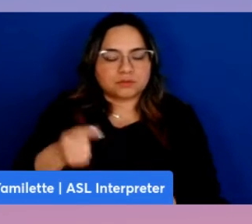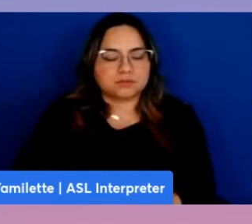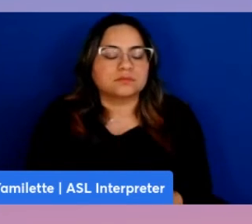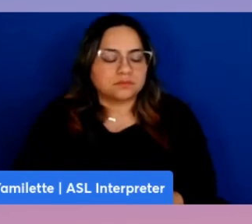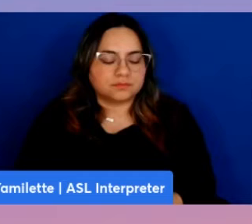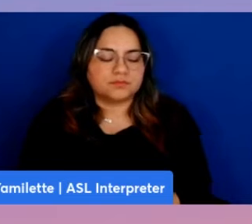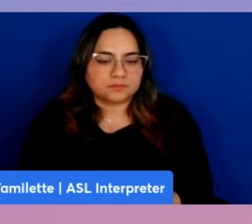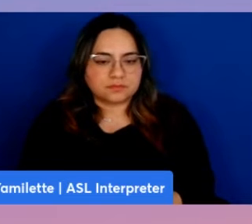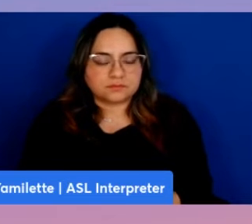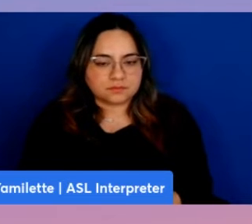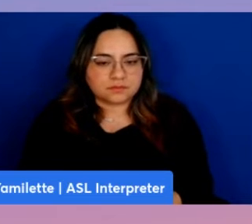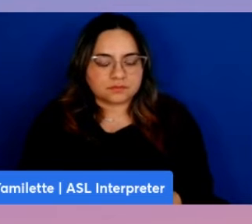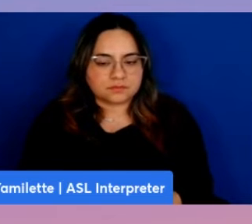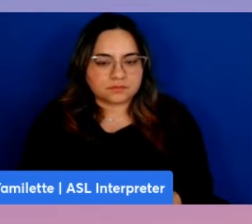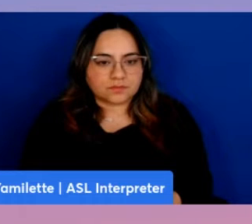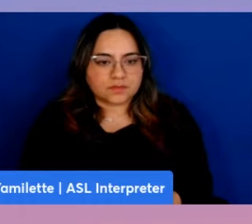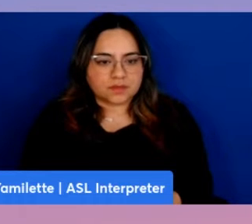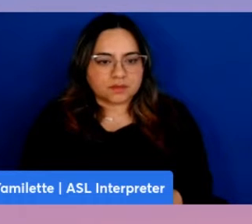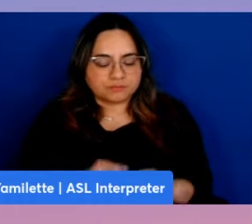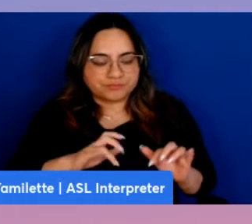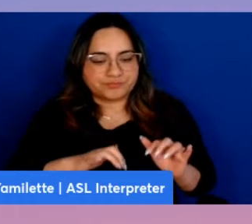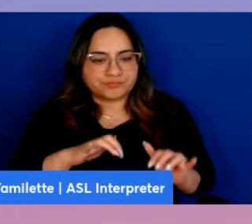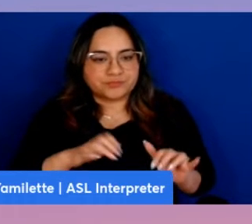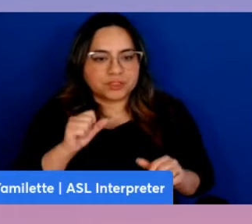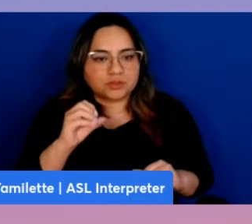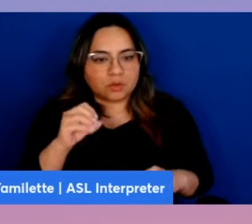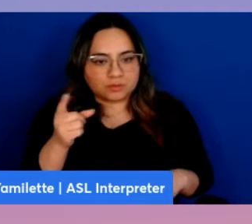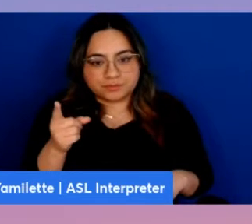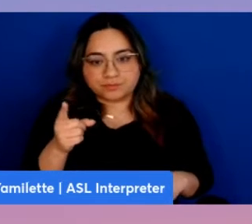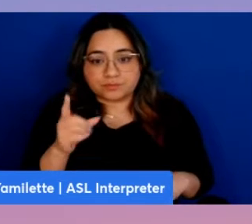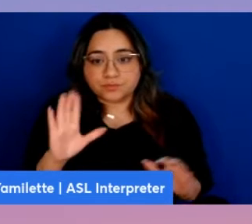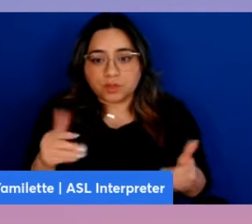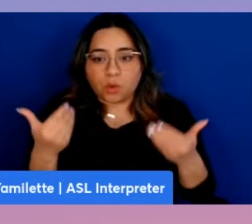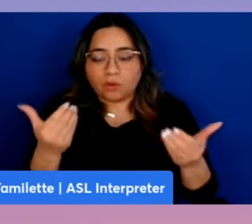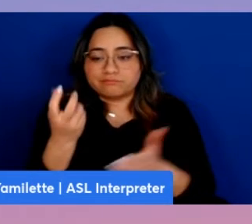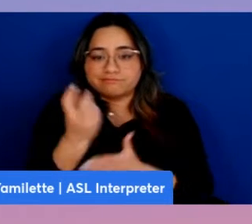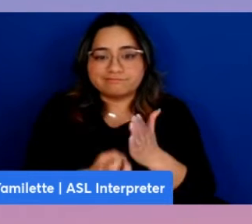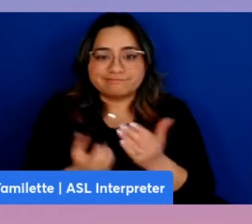So let's get in it.